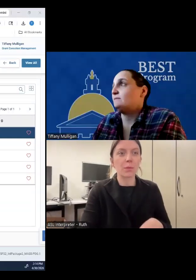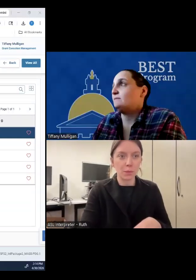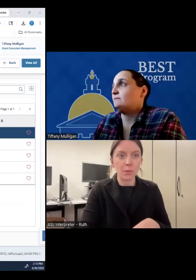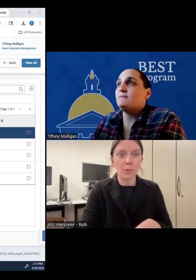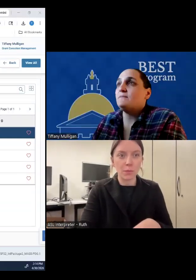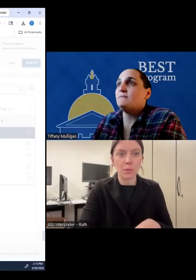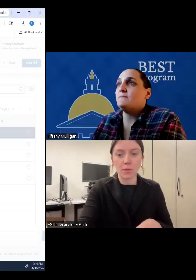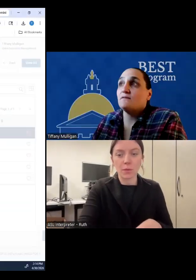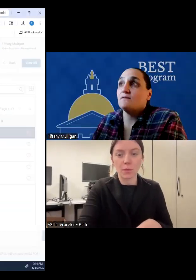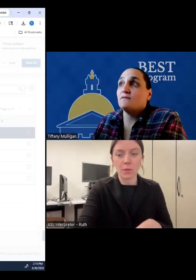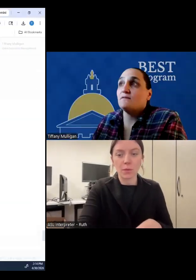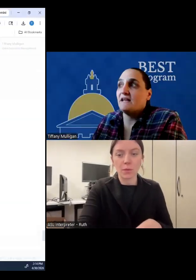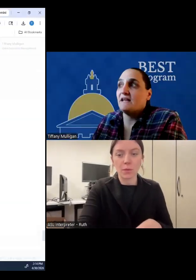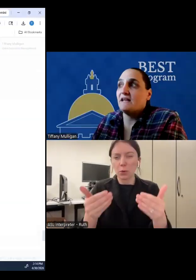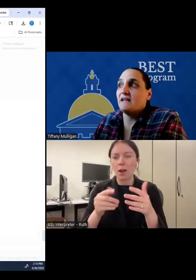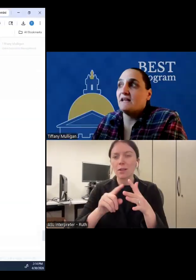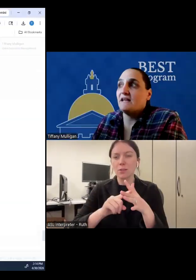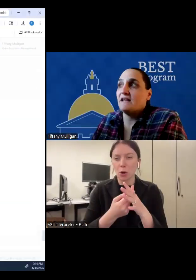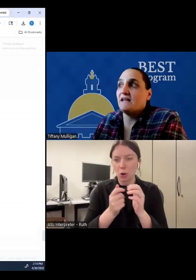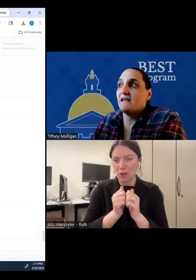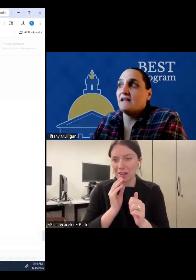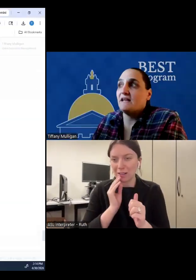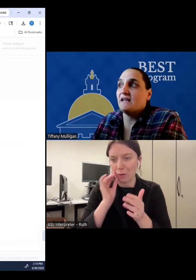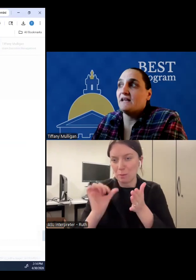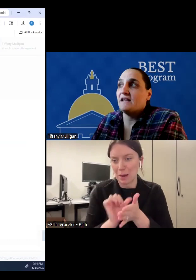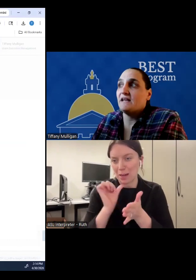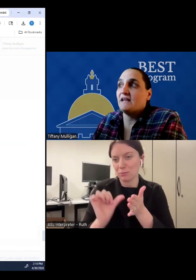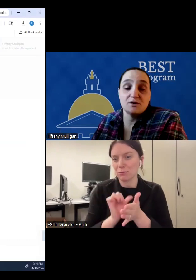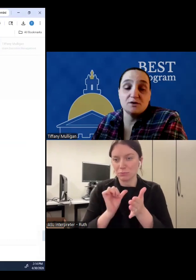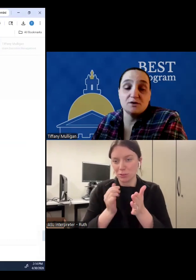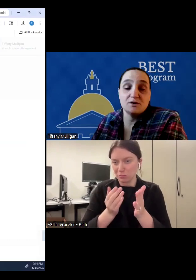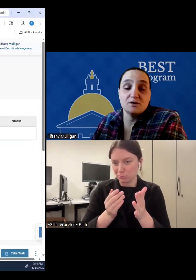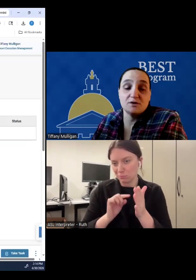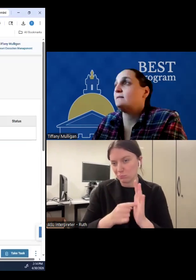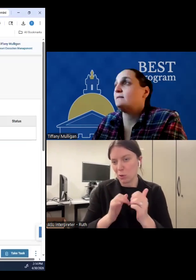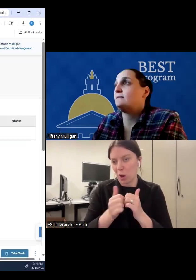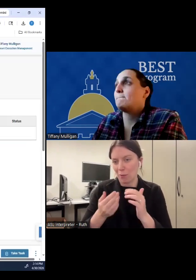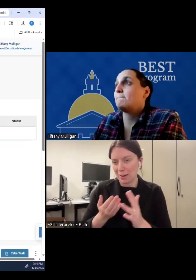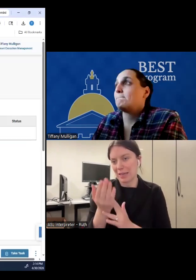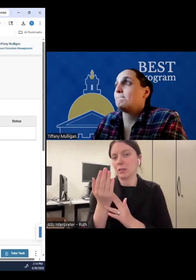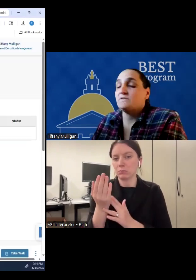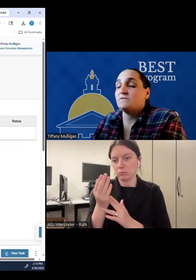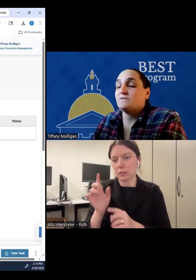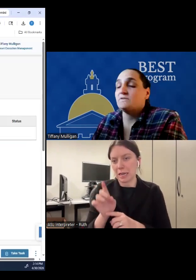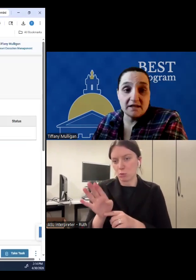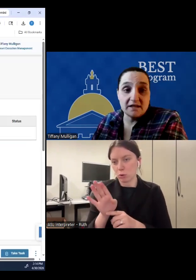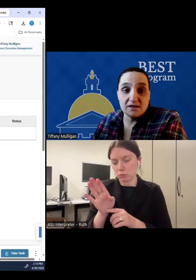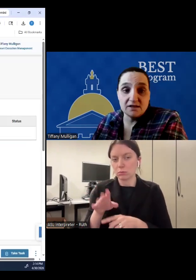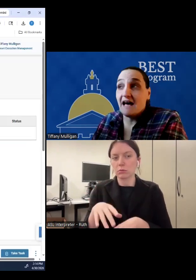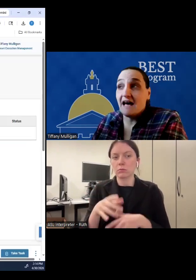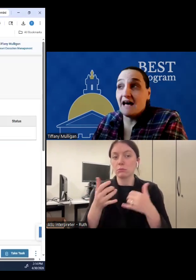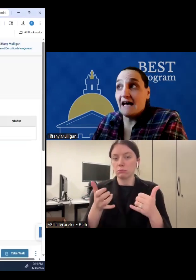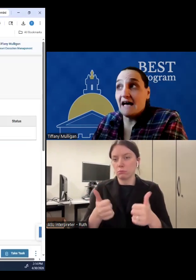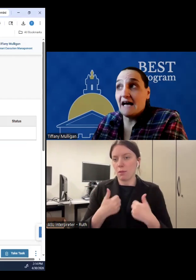I'm going to start from the home page just because I want to show you guys how I got to the dashboard. So this dashboard is currently